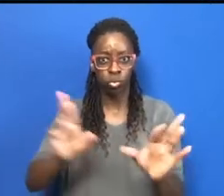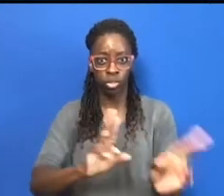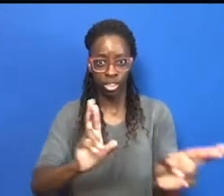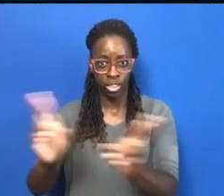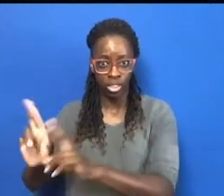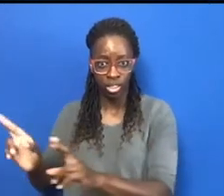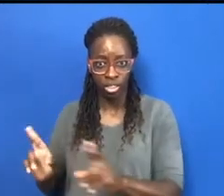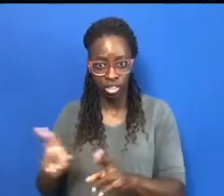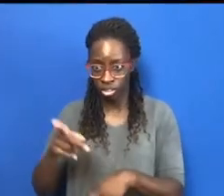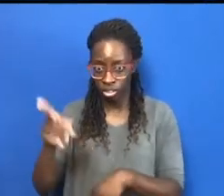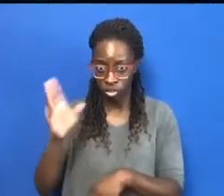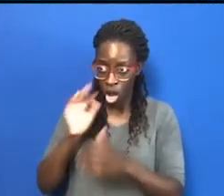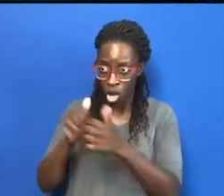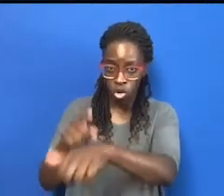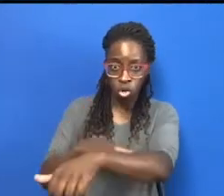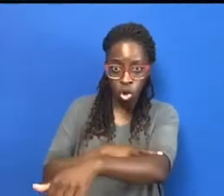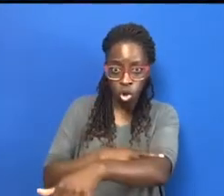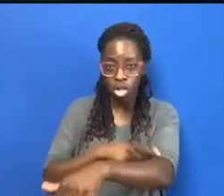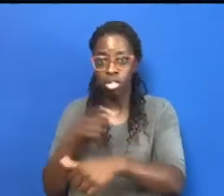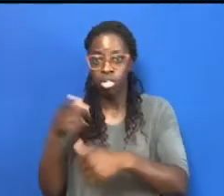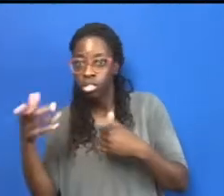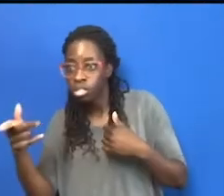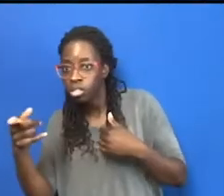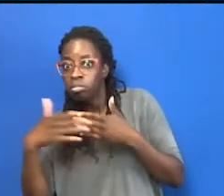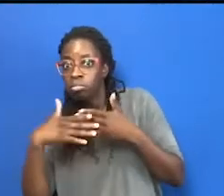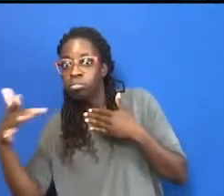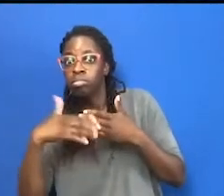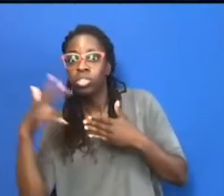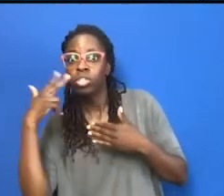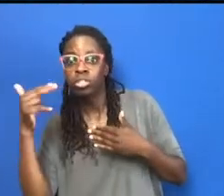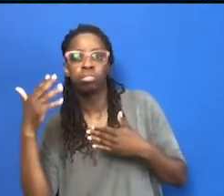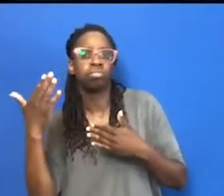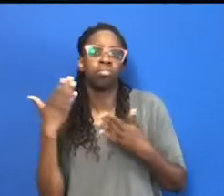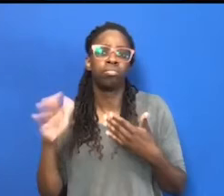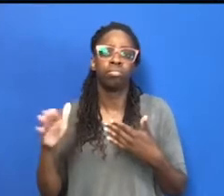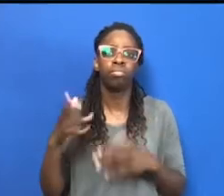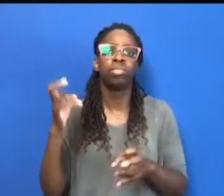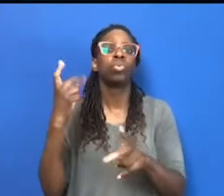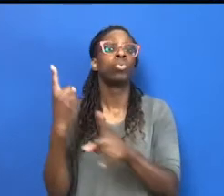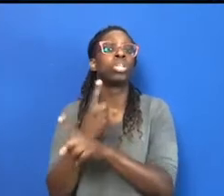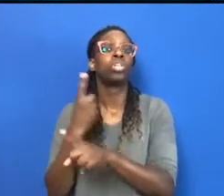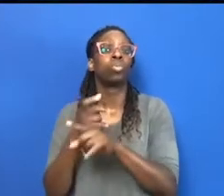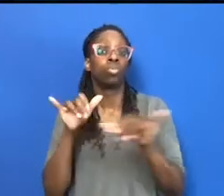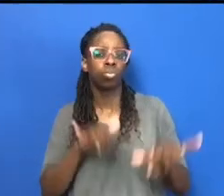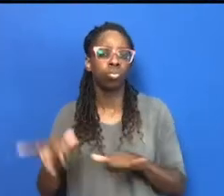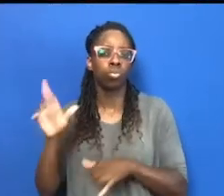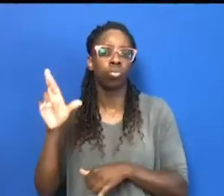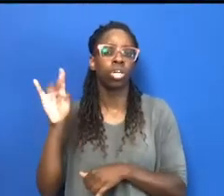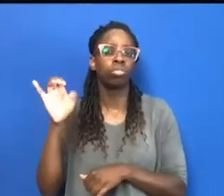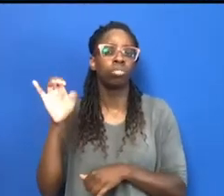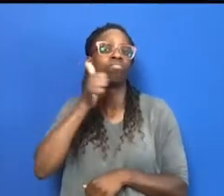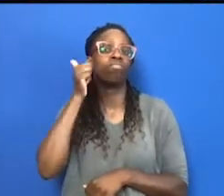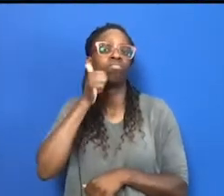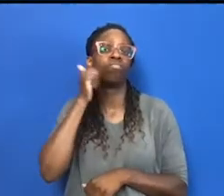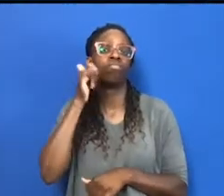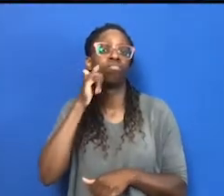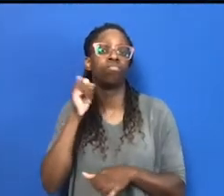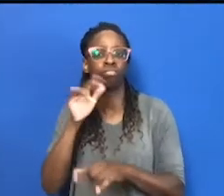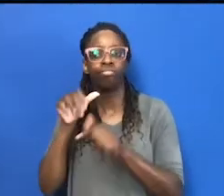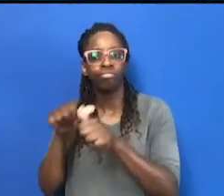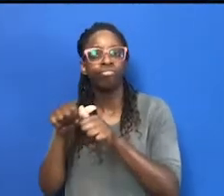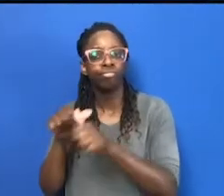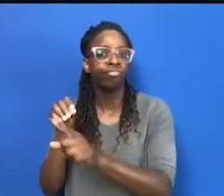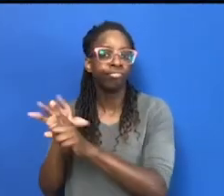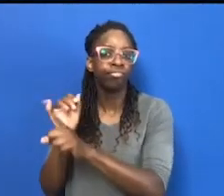this. And for routines, everyday things, how can they be enhanced to develop particular STEM